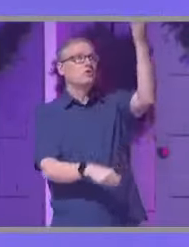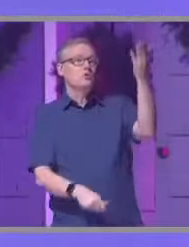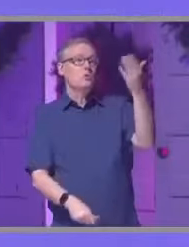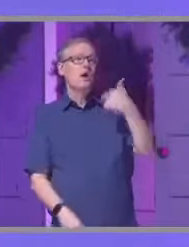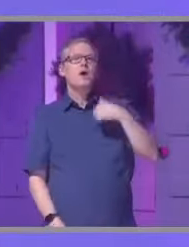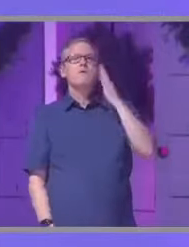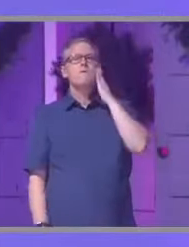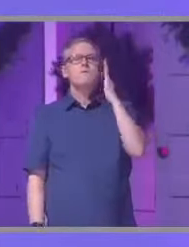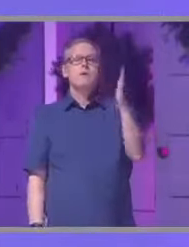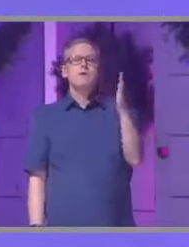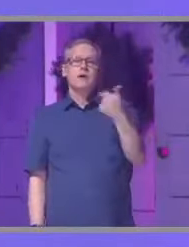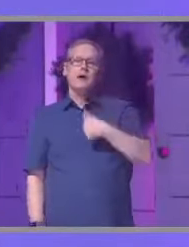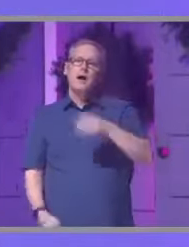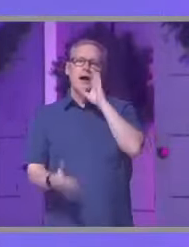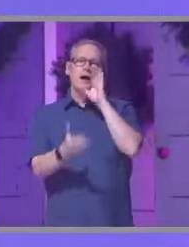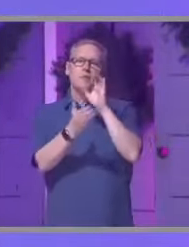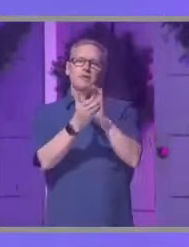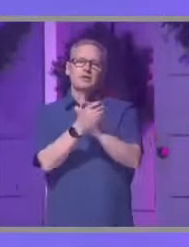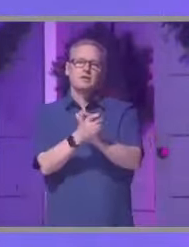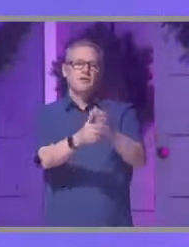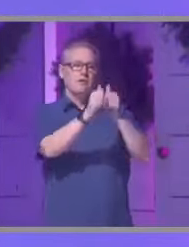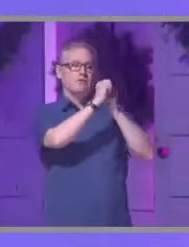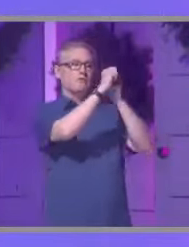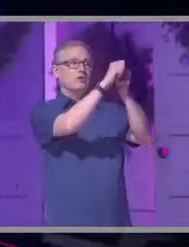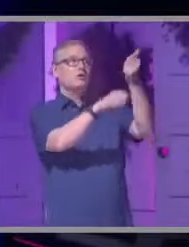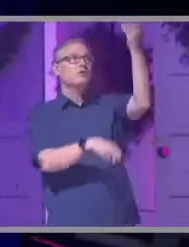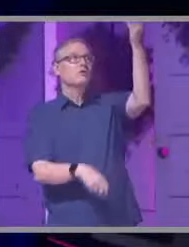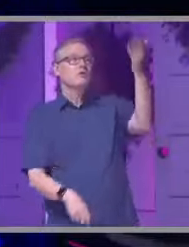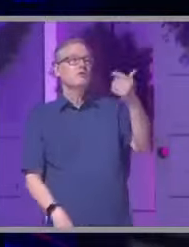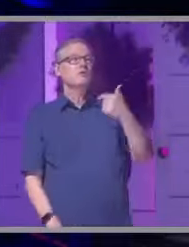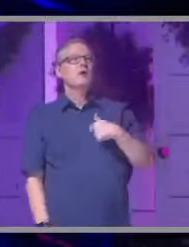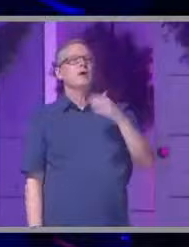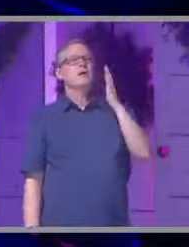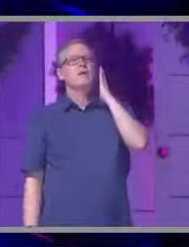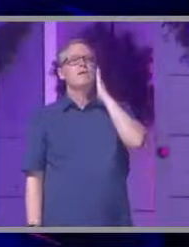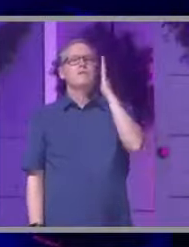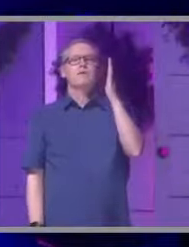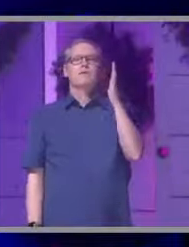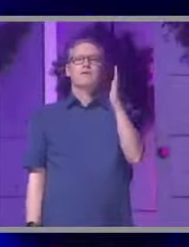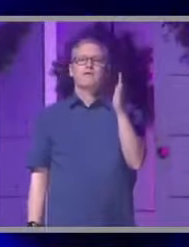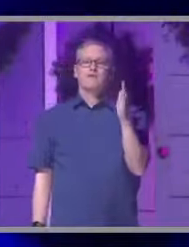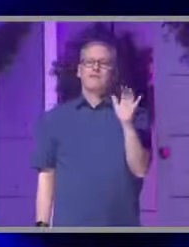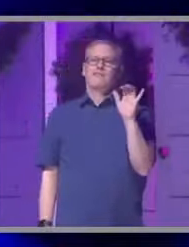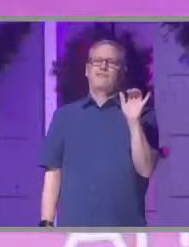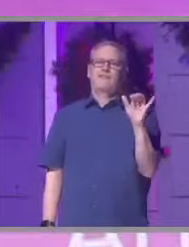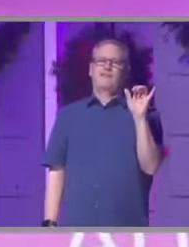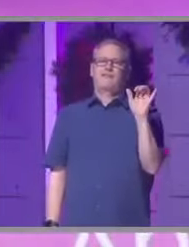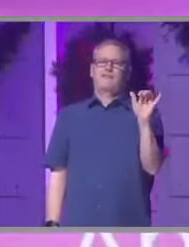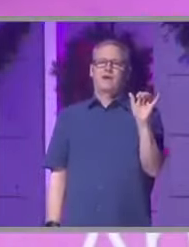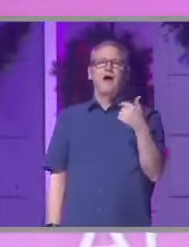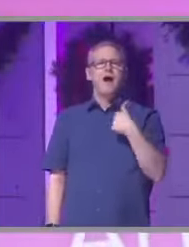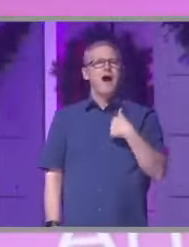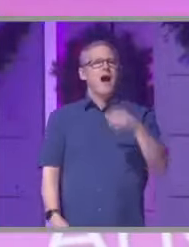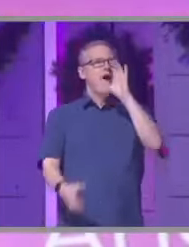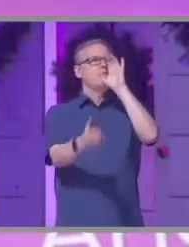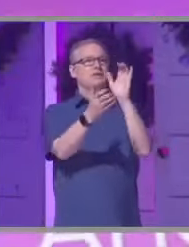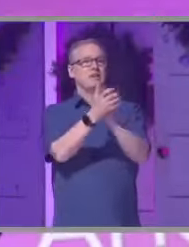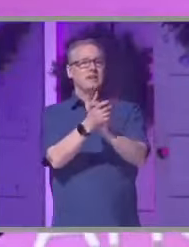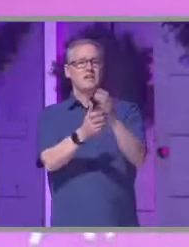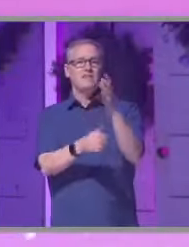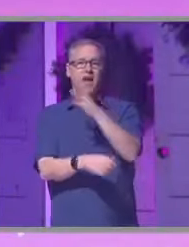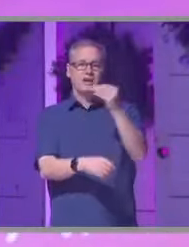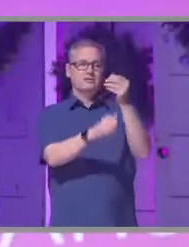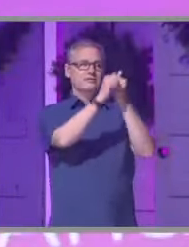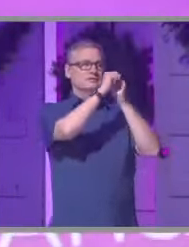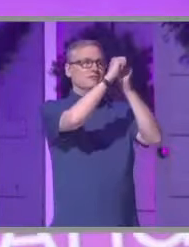you. Oh, I believe and I will follow you. Oh, I believe and